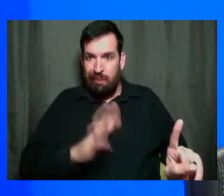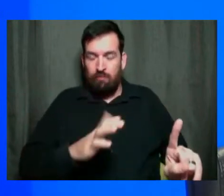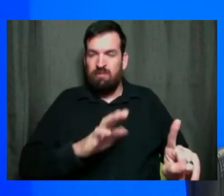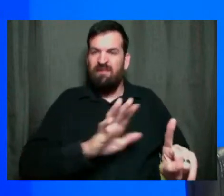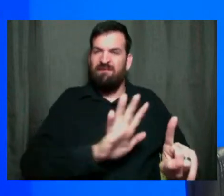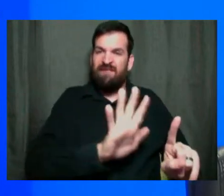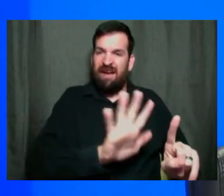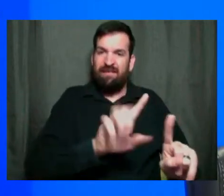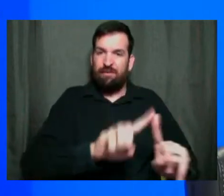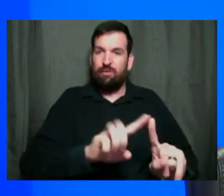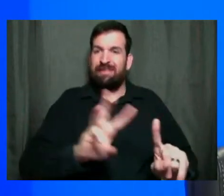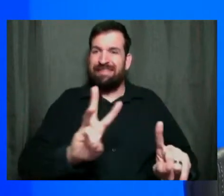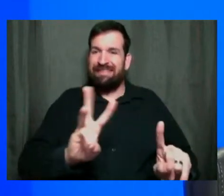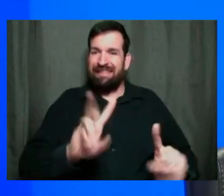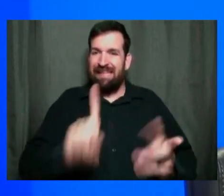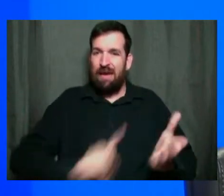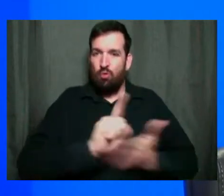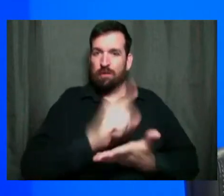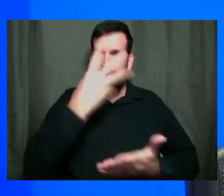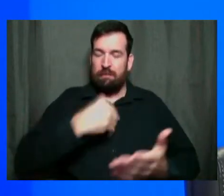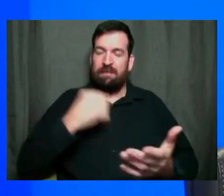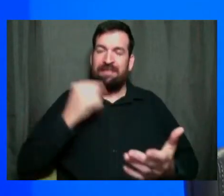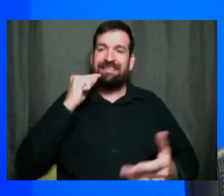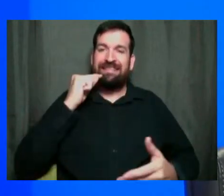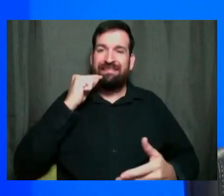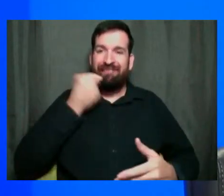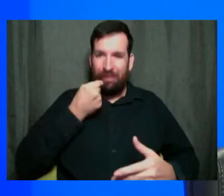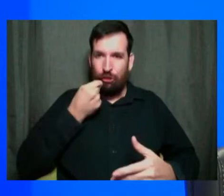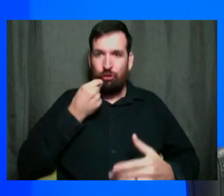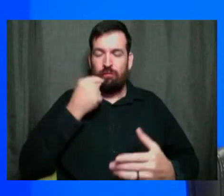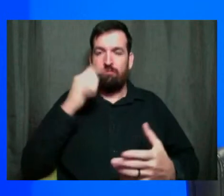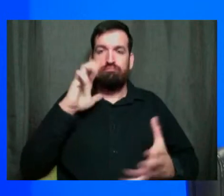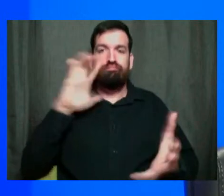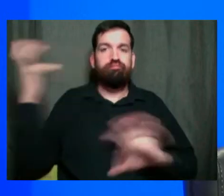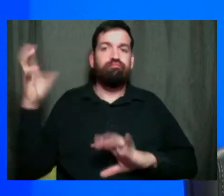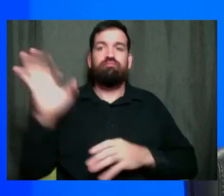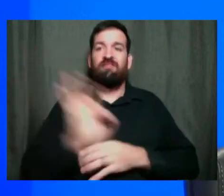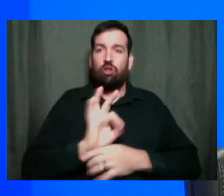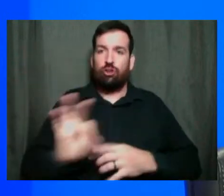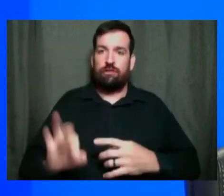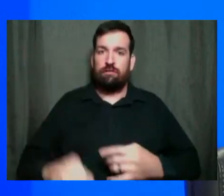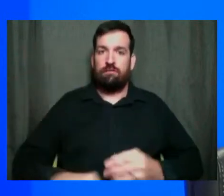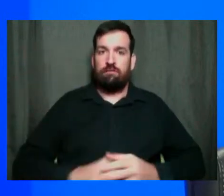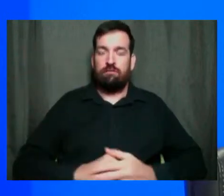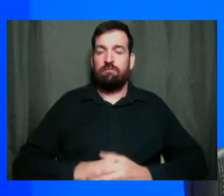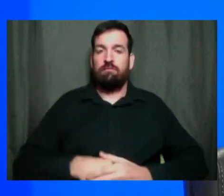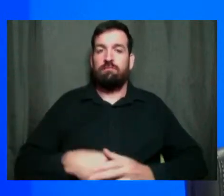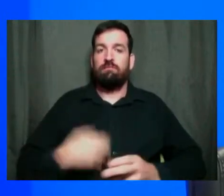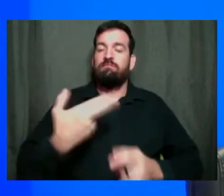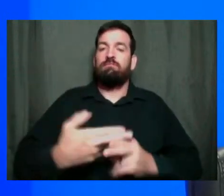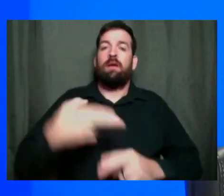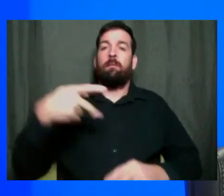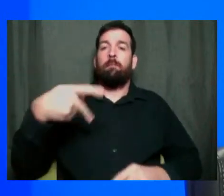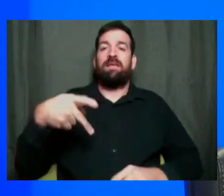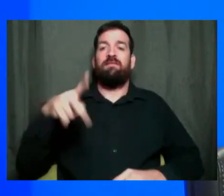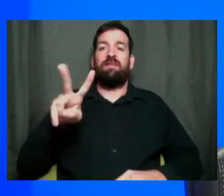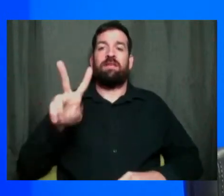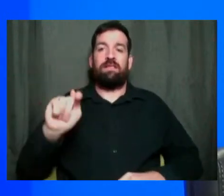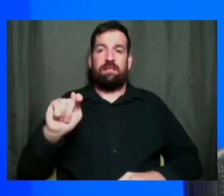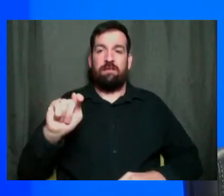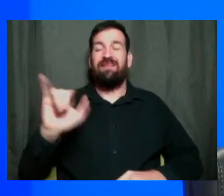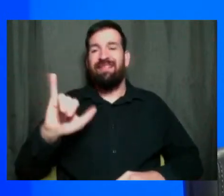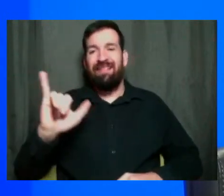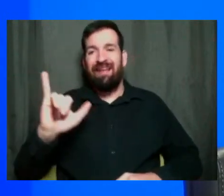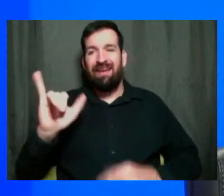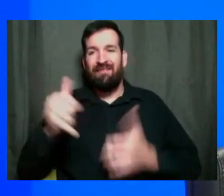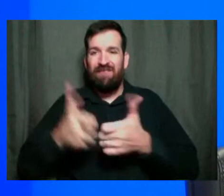start seeing these really severe decrements in function. They have kind of this, they call it a PVT test. It's basically like a video game. You